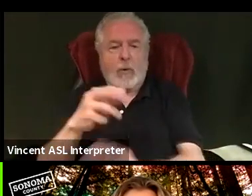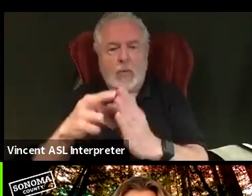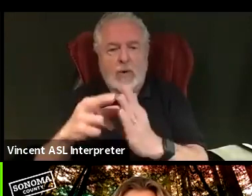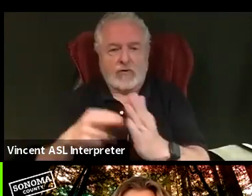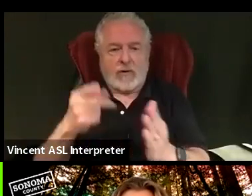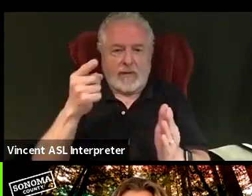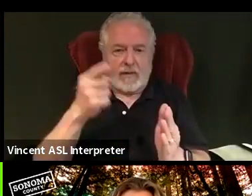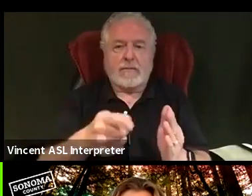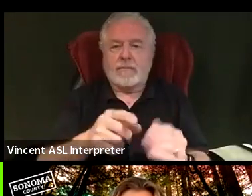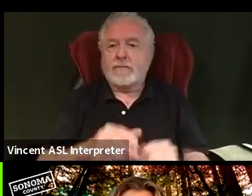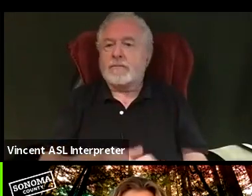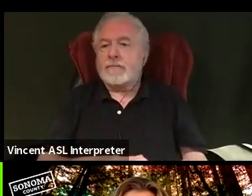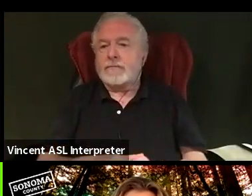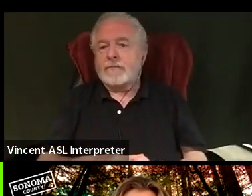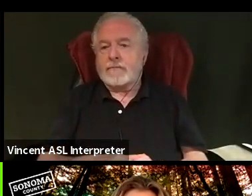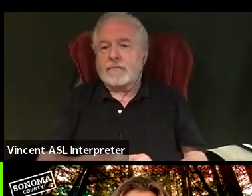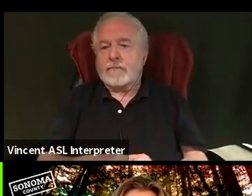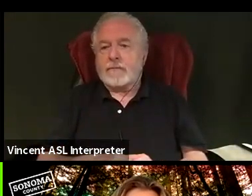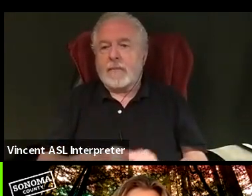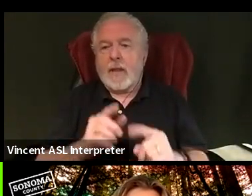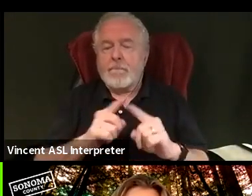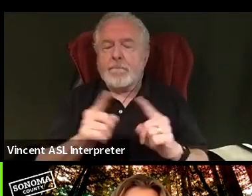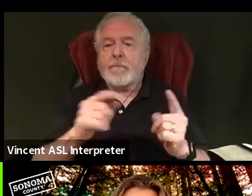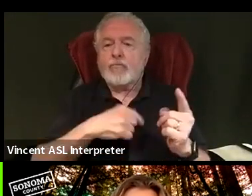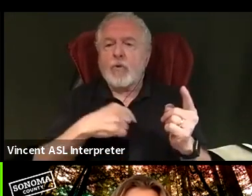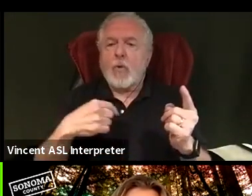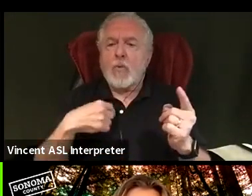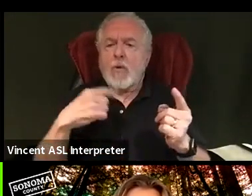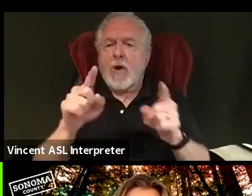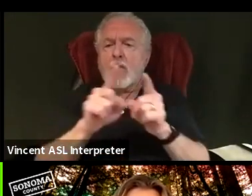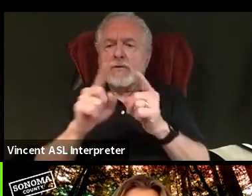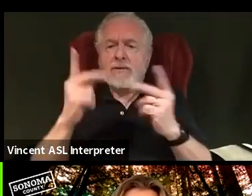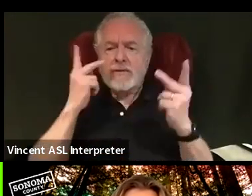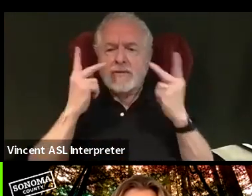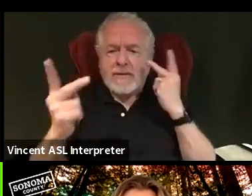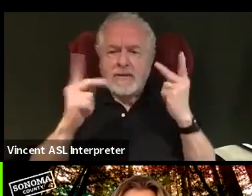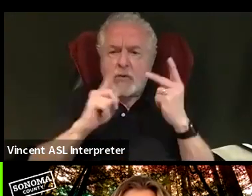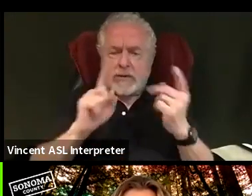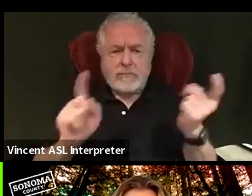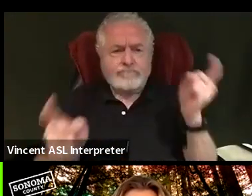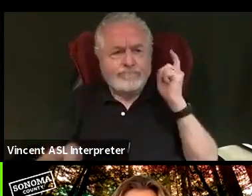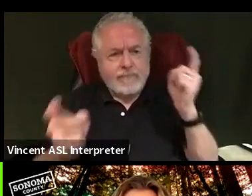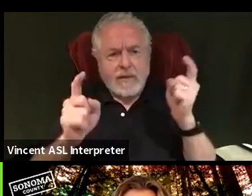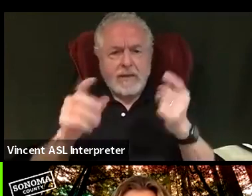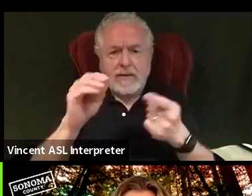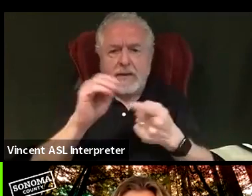there. But as we are also seeing a real change